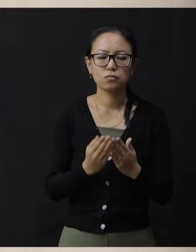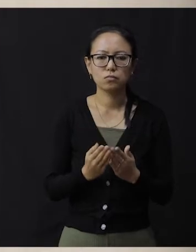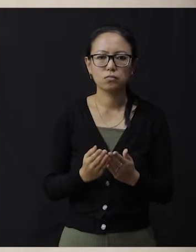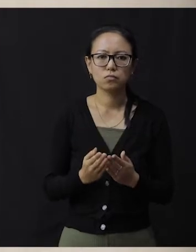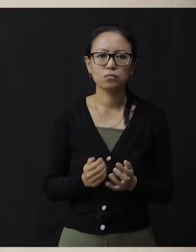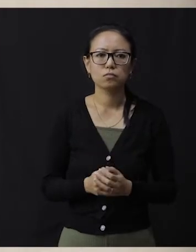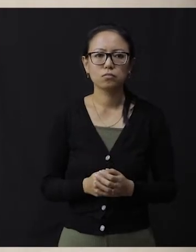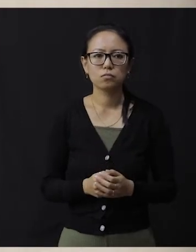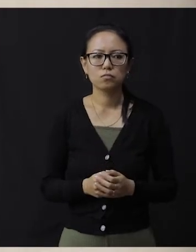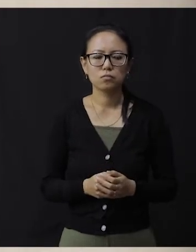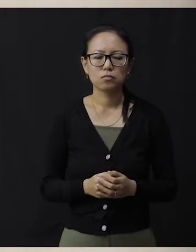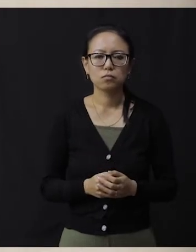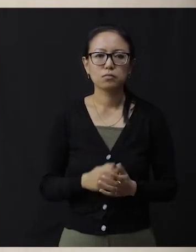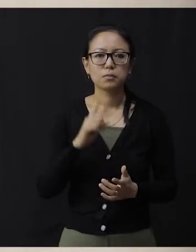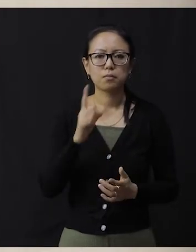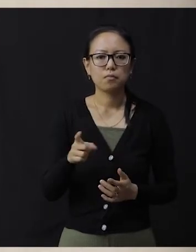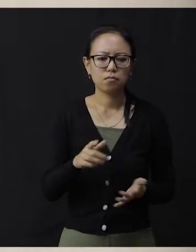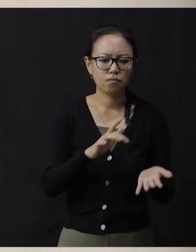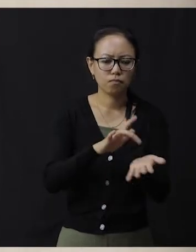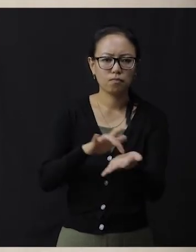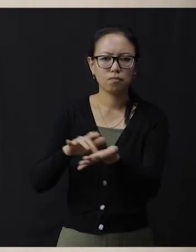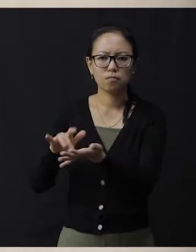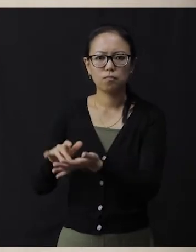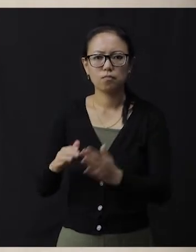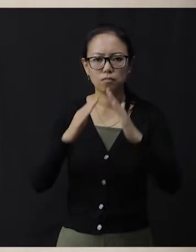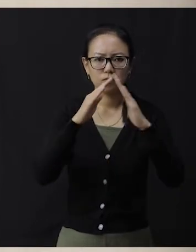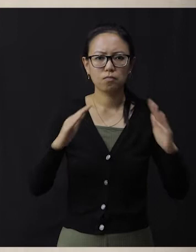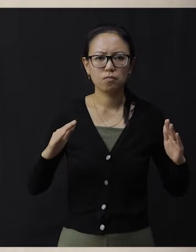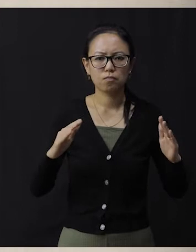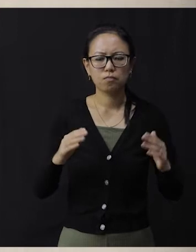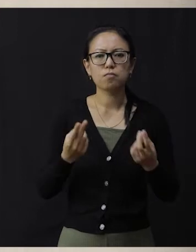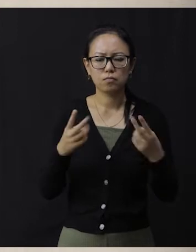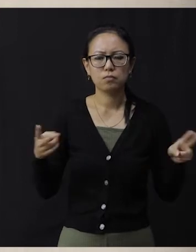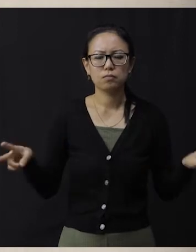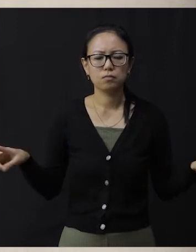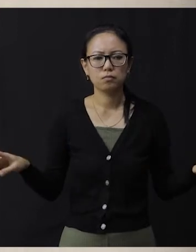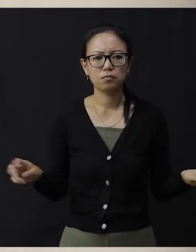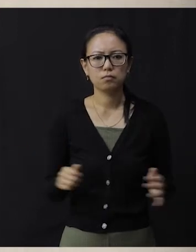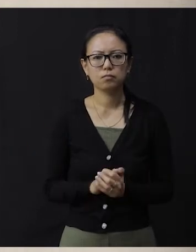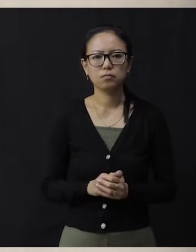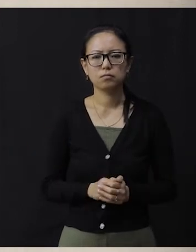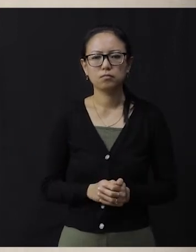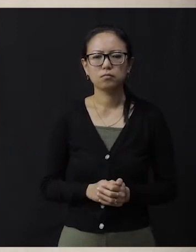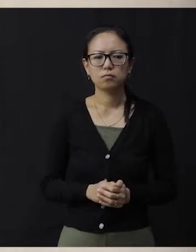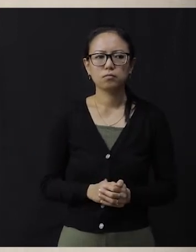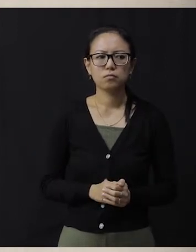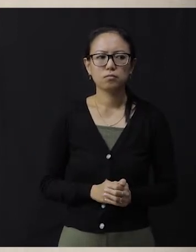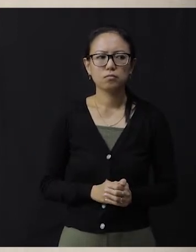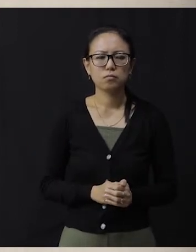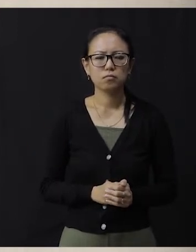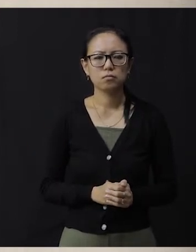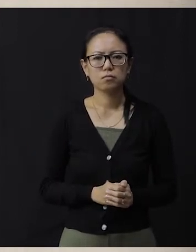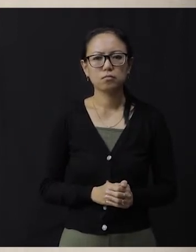study in the same school, they study in the same class, and they are of the same age groups, but they live in a different community. So